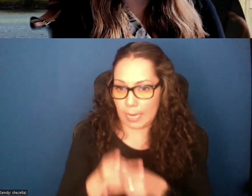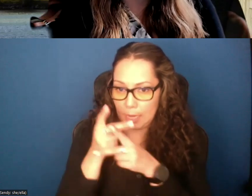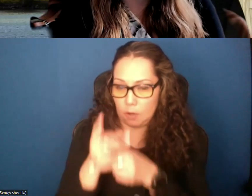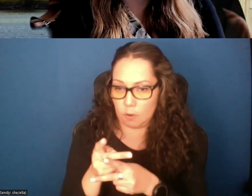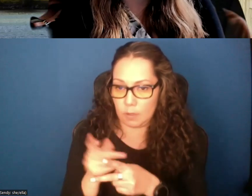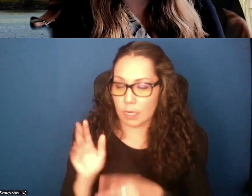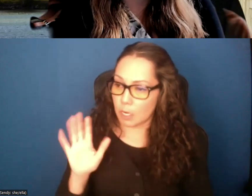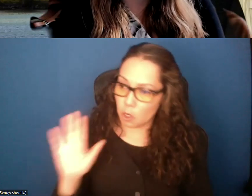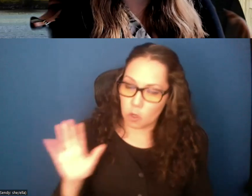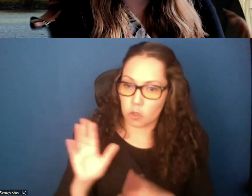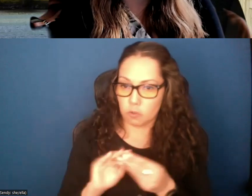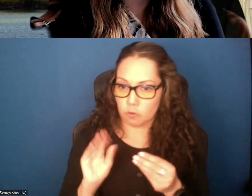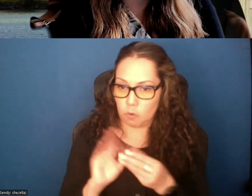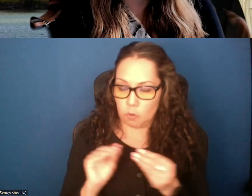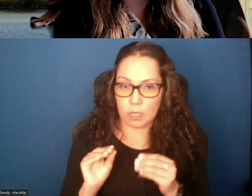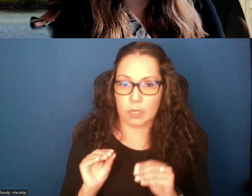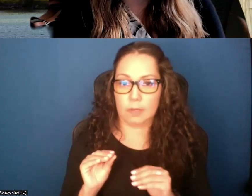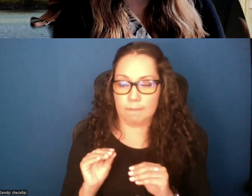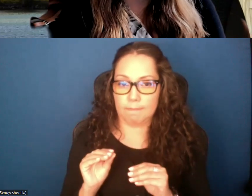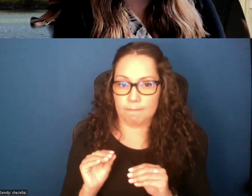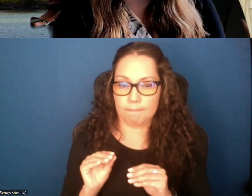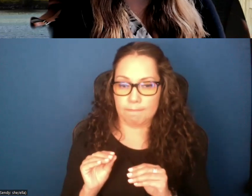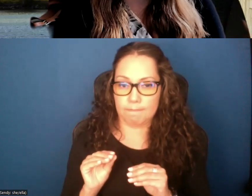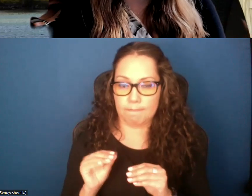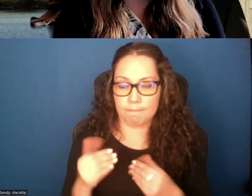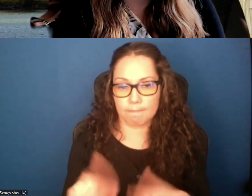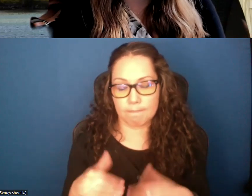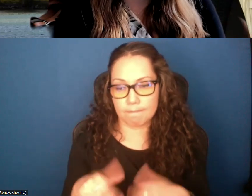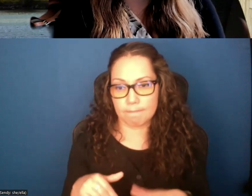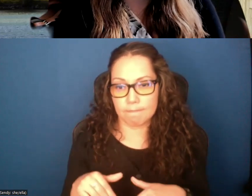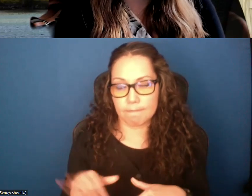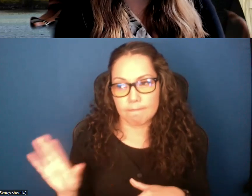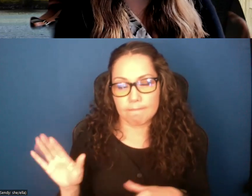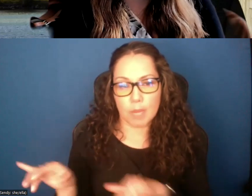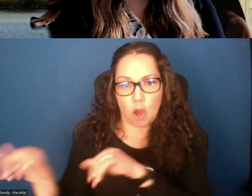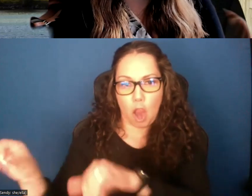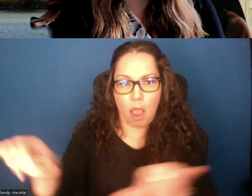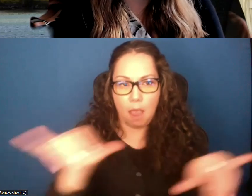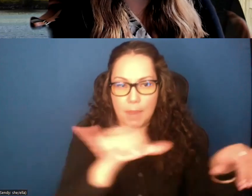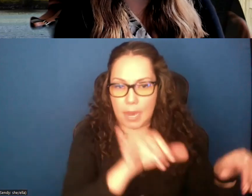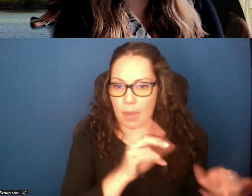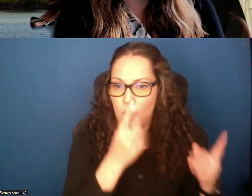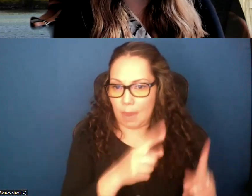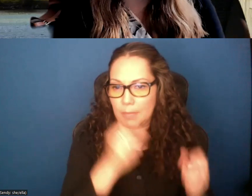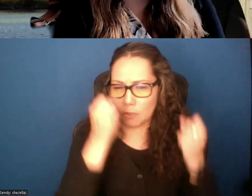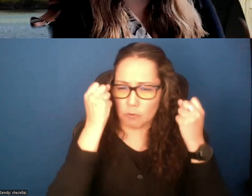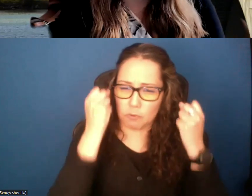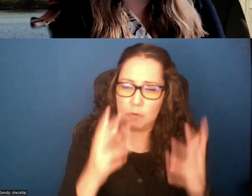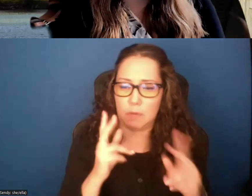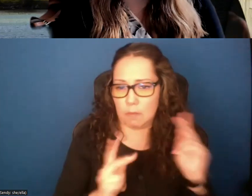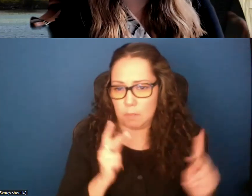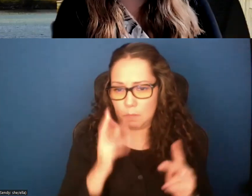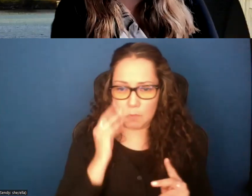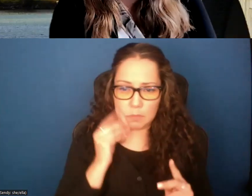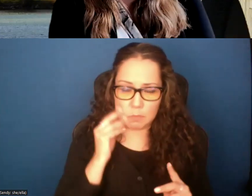her story, um, her story is very common to what happened to so many people during the